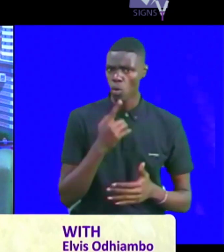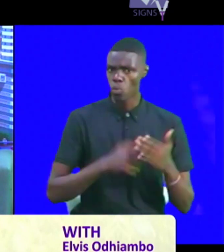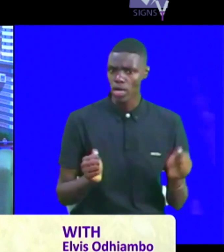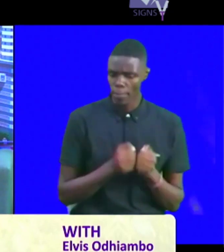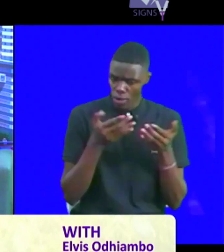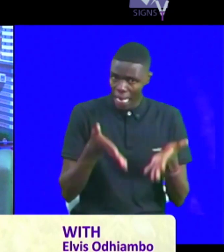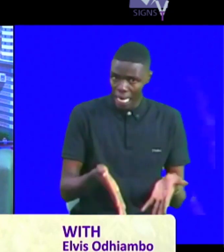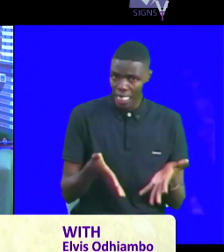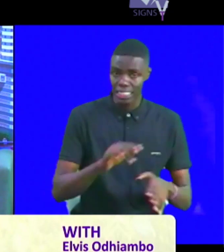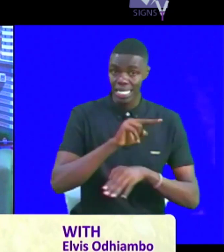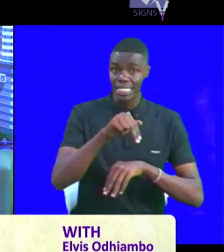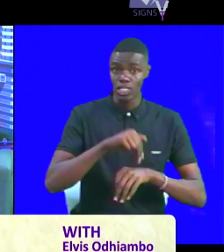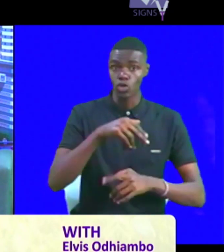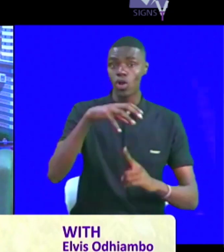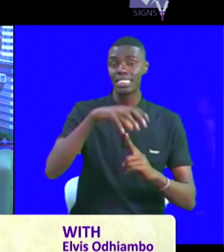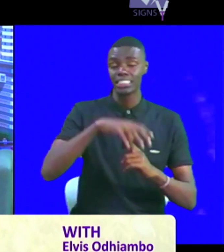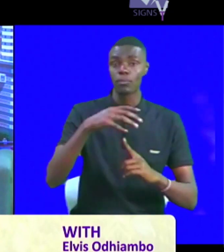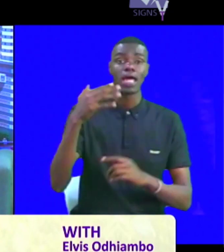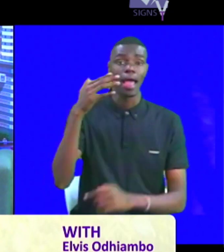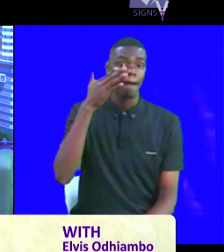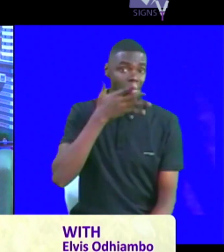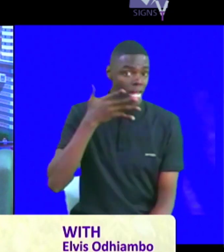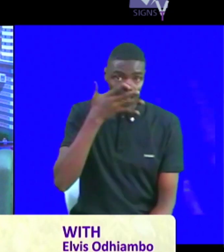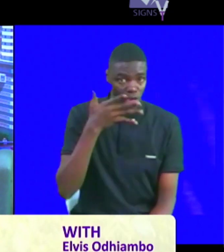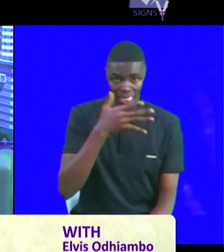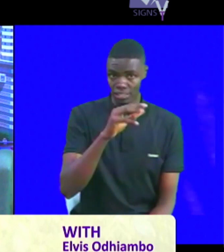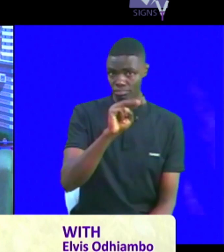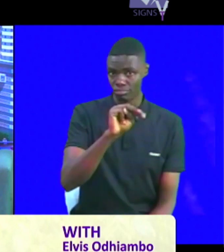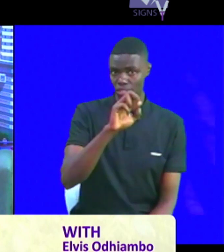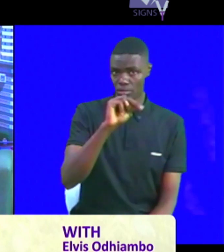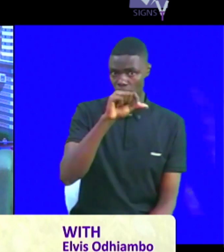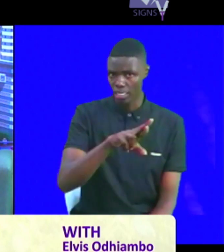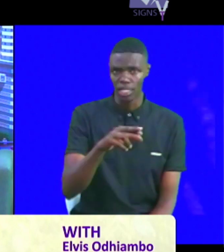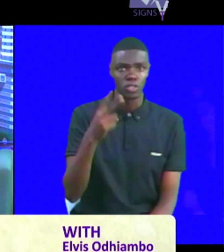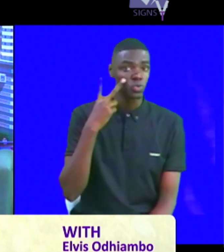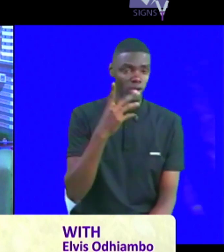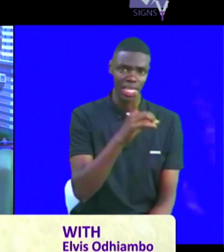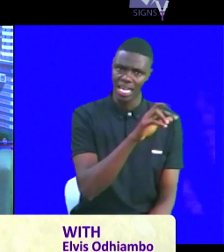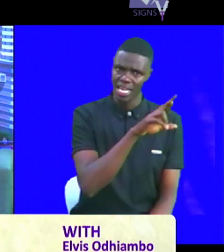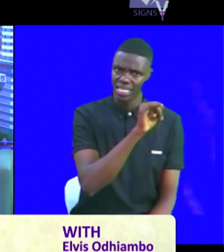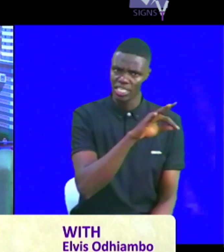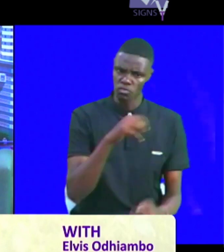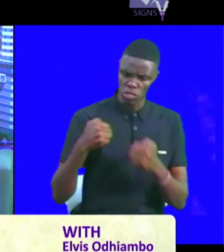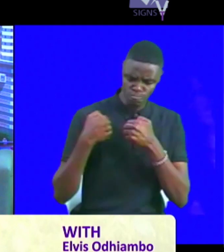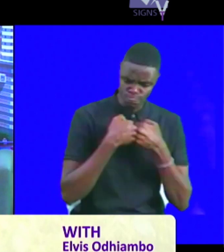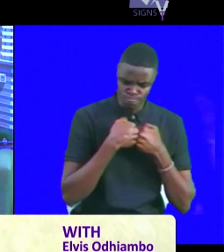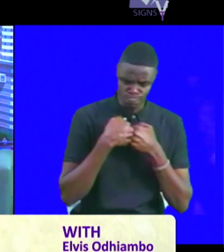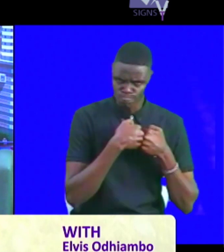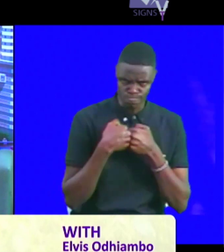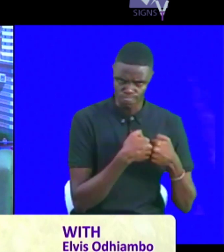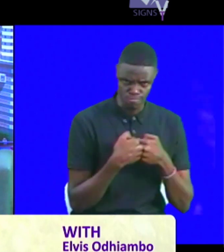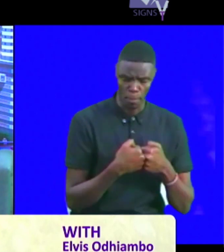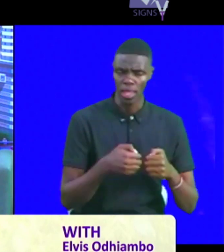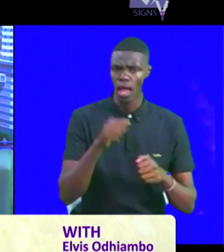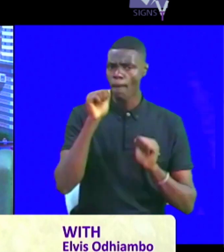with. But what about current national champions, Menengai Oilers? Tuliona kidogo pale District 7